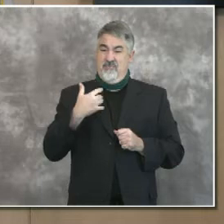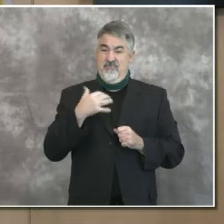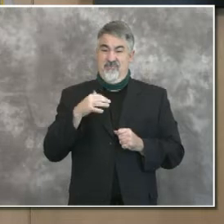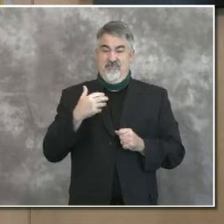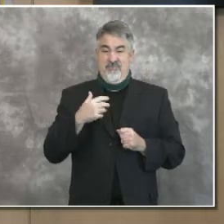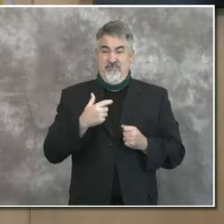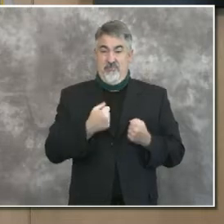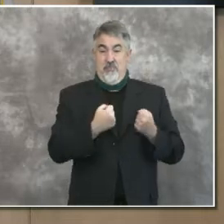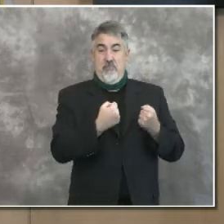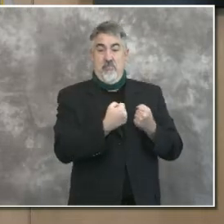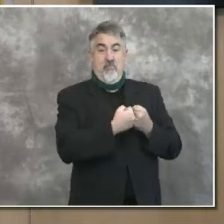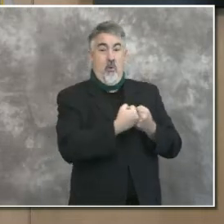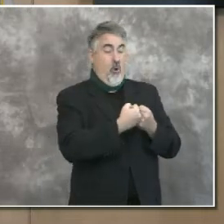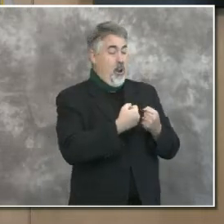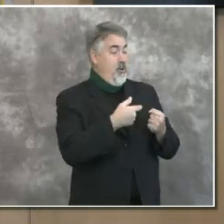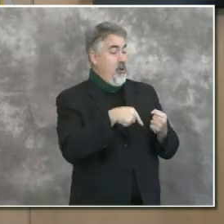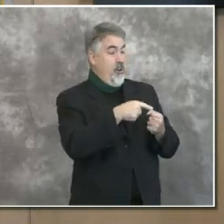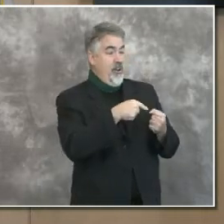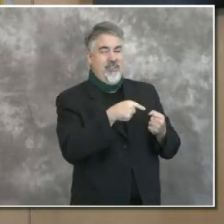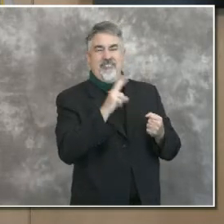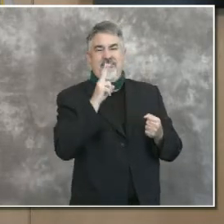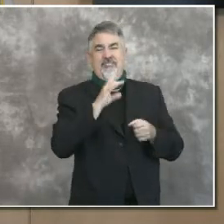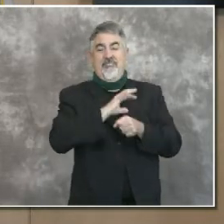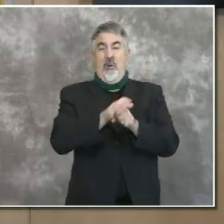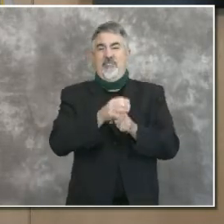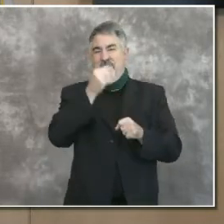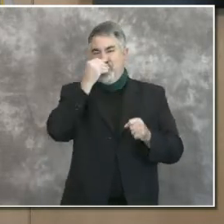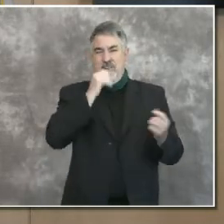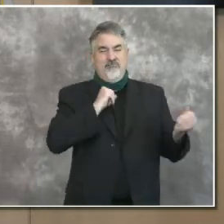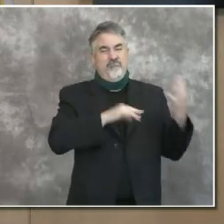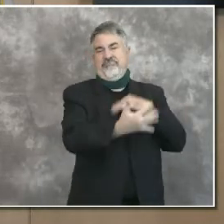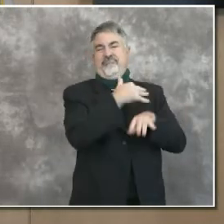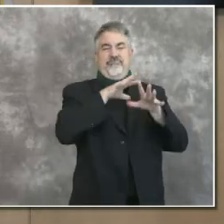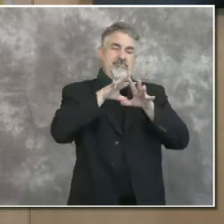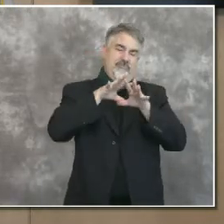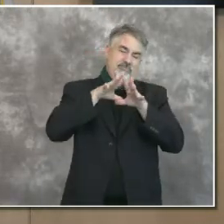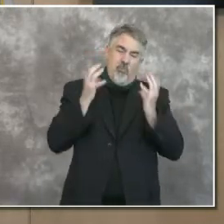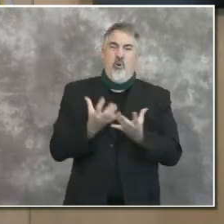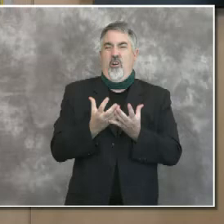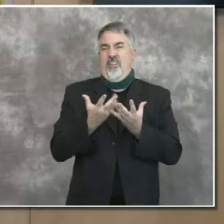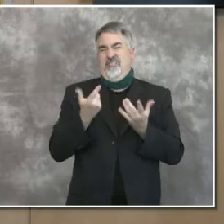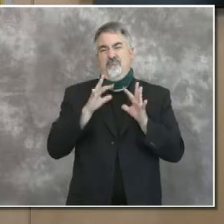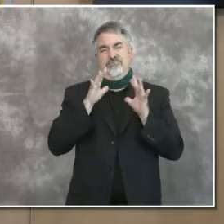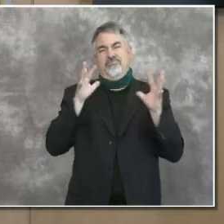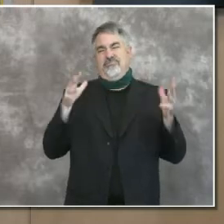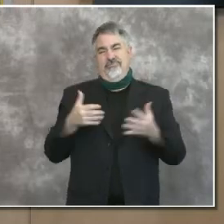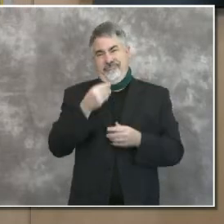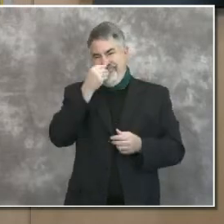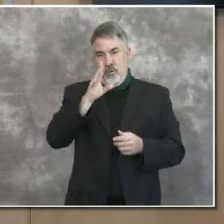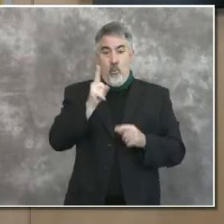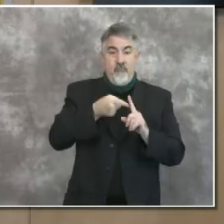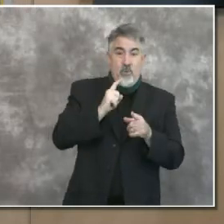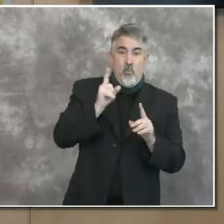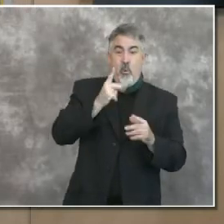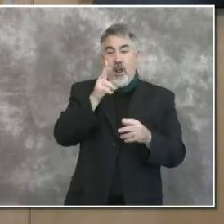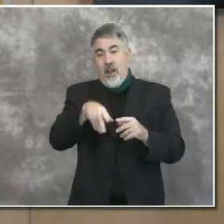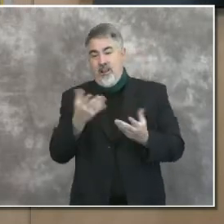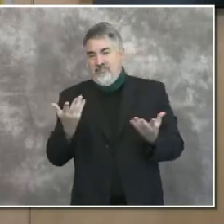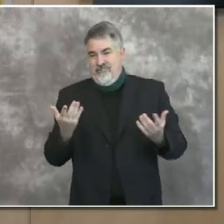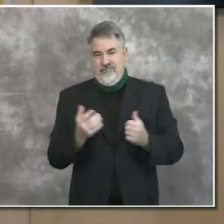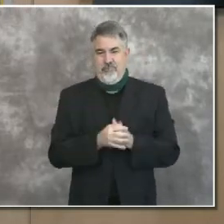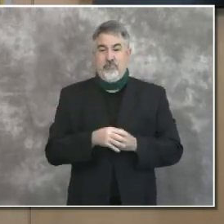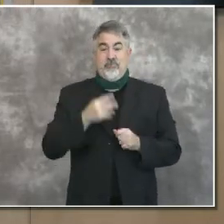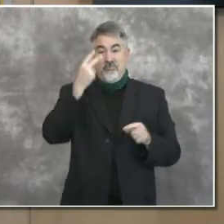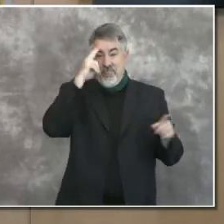boundaries. It is truly a global pandemic, and so we will continue to monitor the situation in Mexico